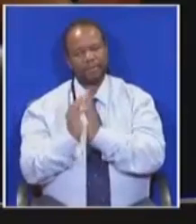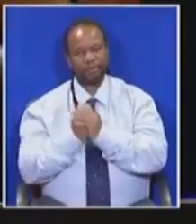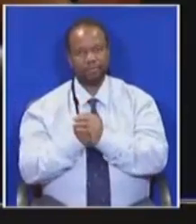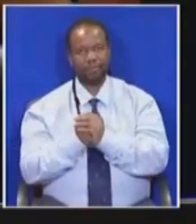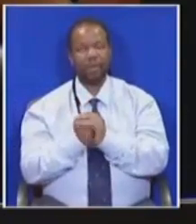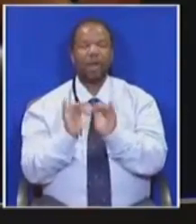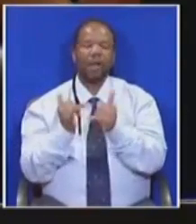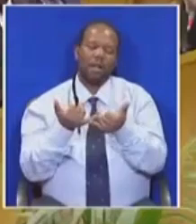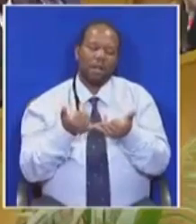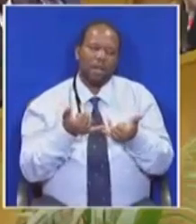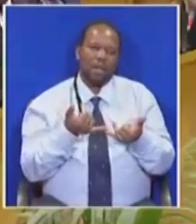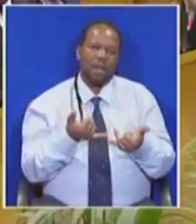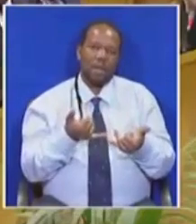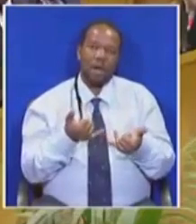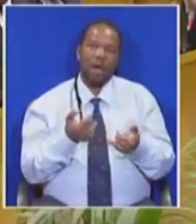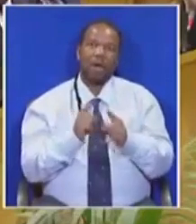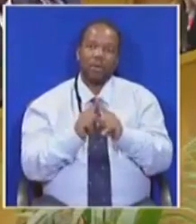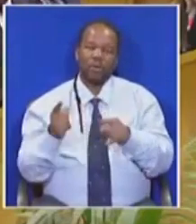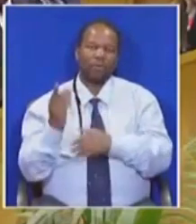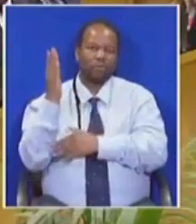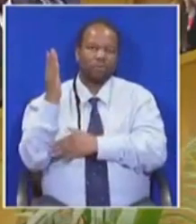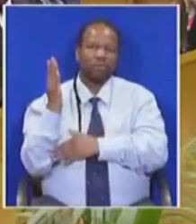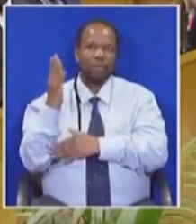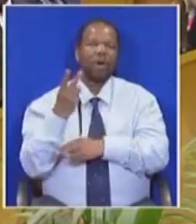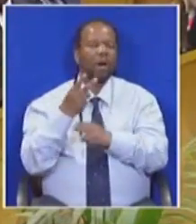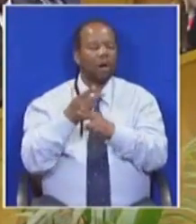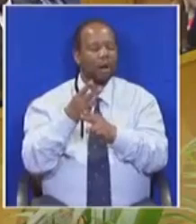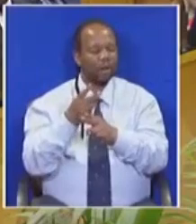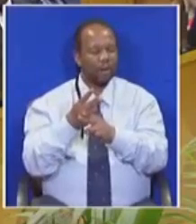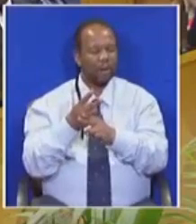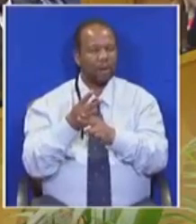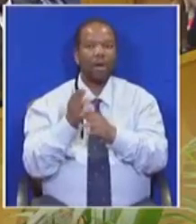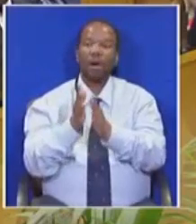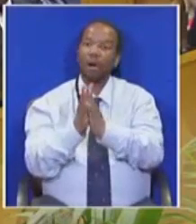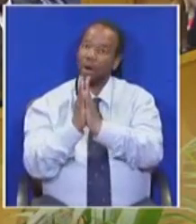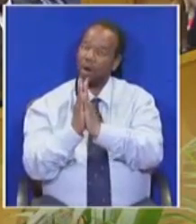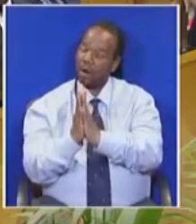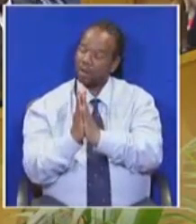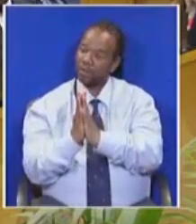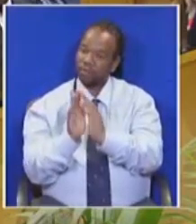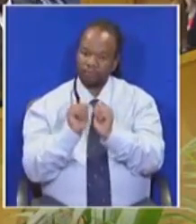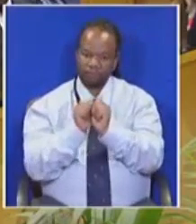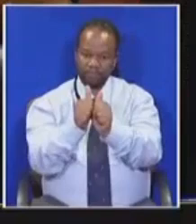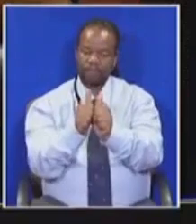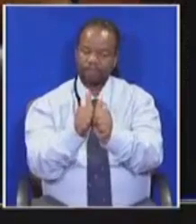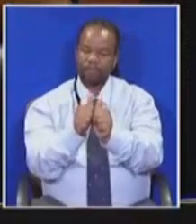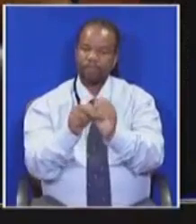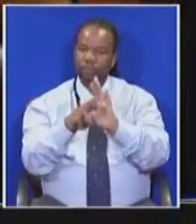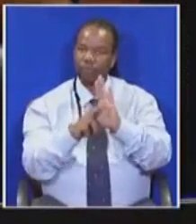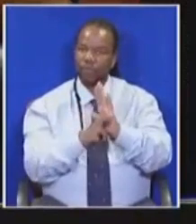and I'm now on the floor, and I'm asking you to be orderly and to take your